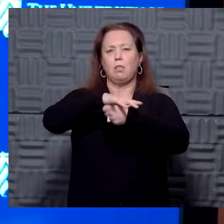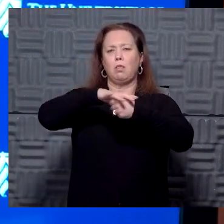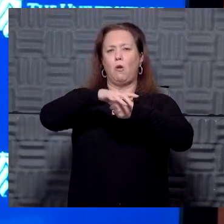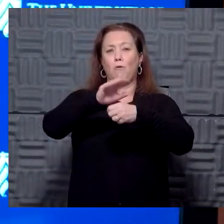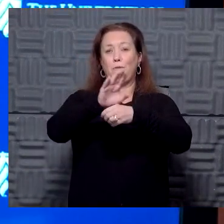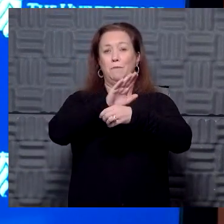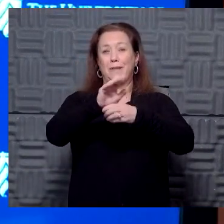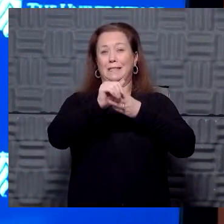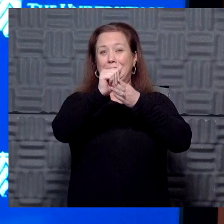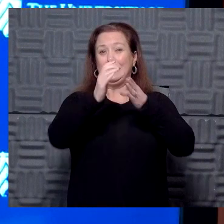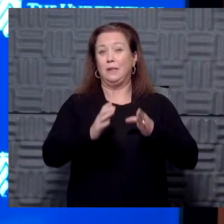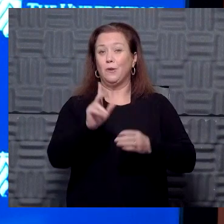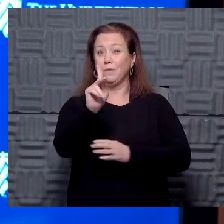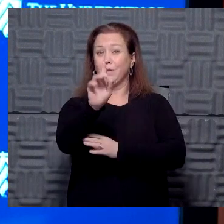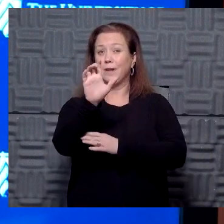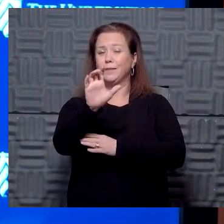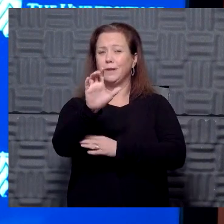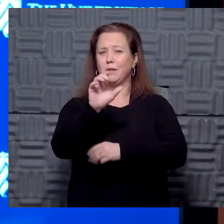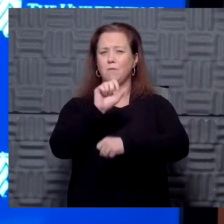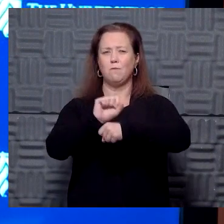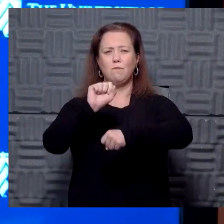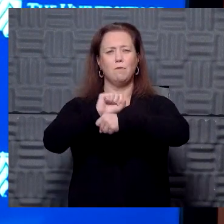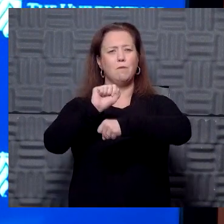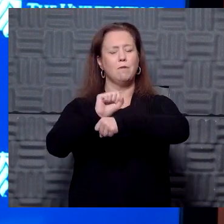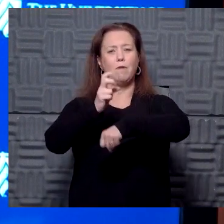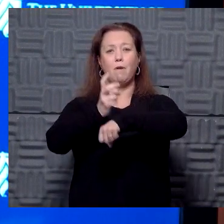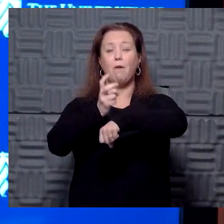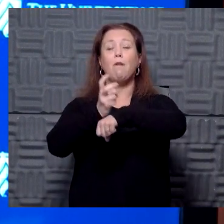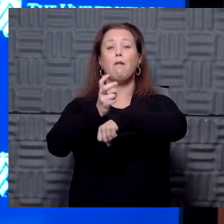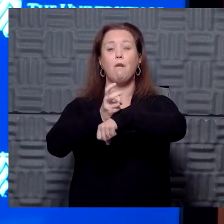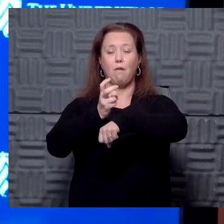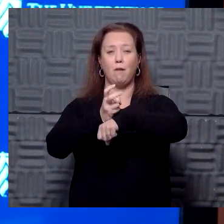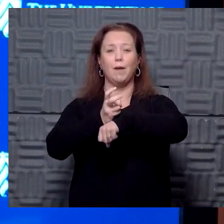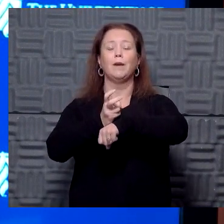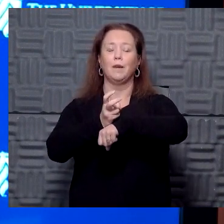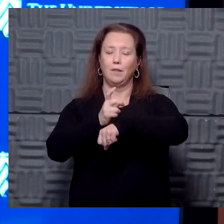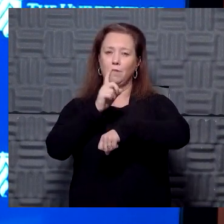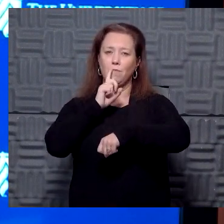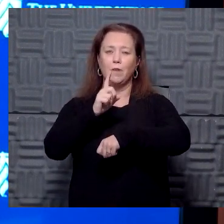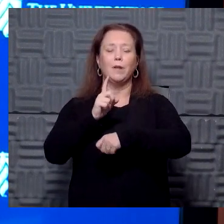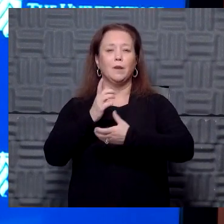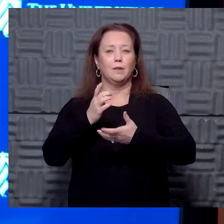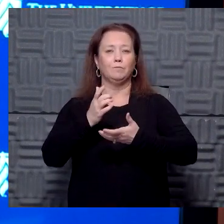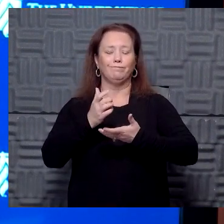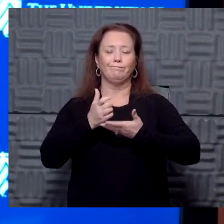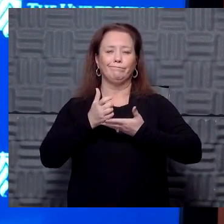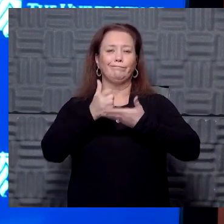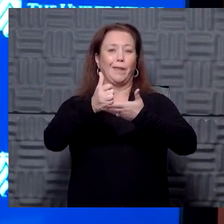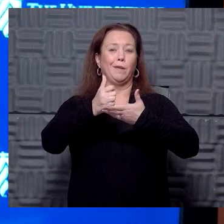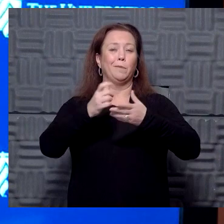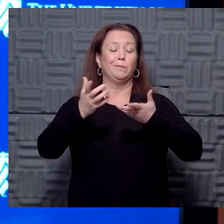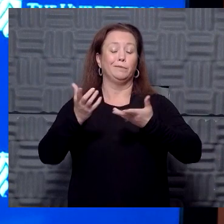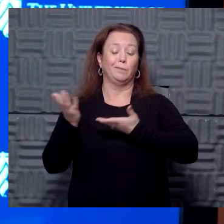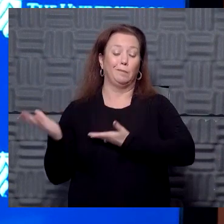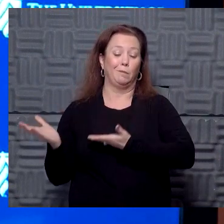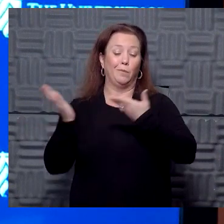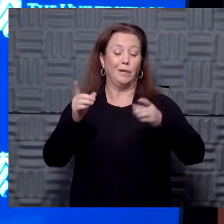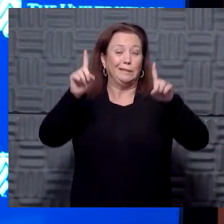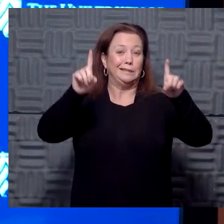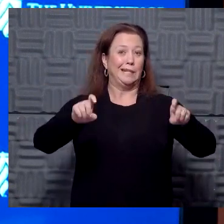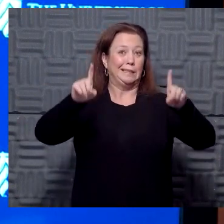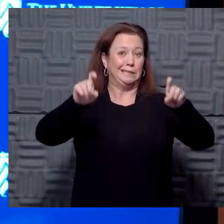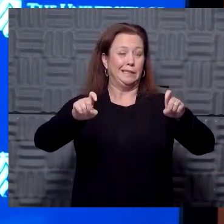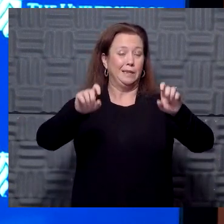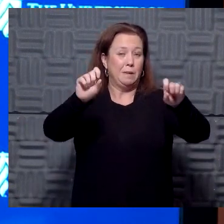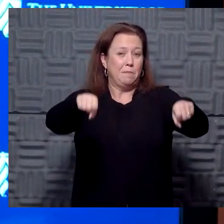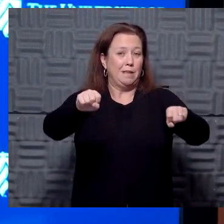business leaders here in Kansas City who worked really hard and brought forth a large effort to bring some testing capability to Kansas City. And we were